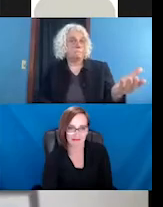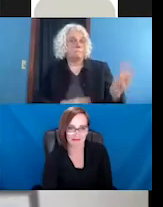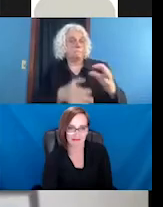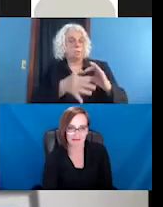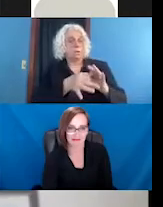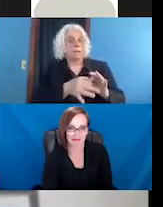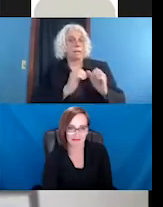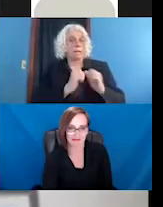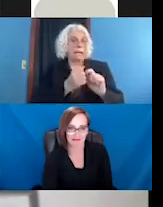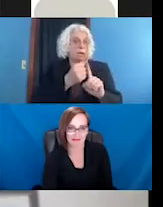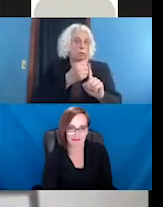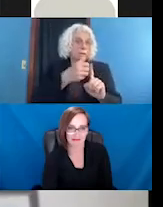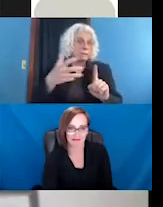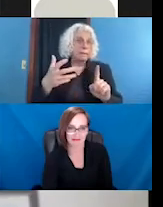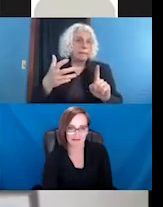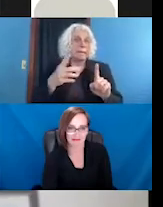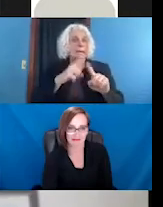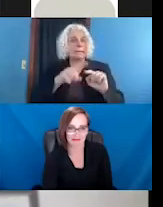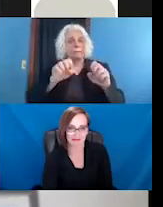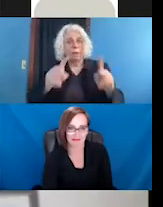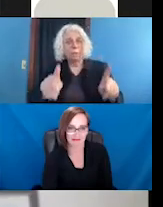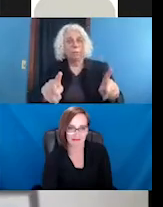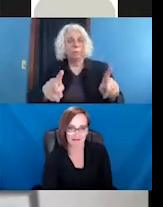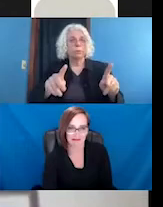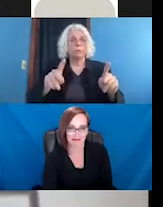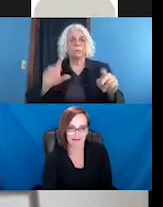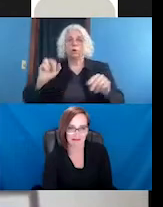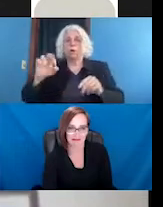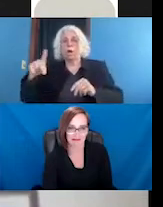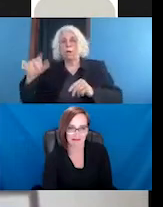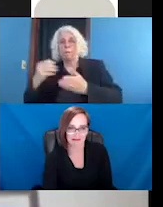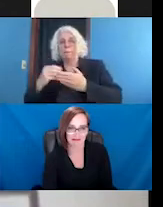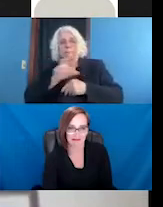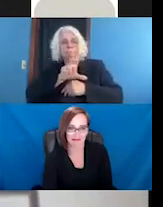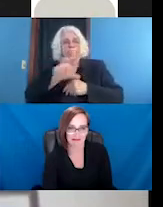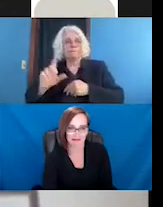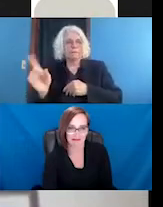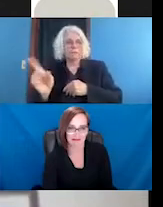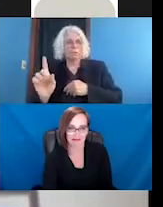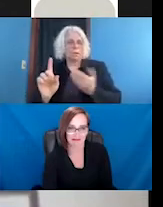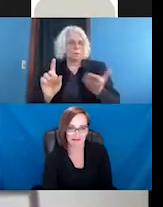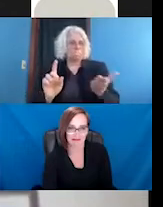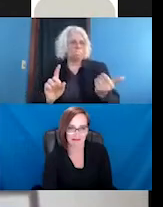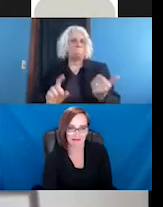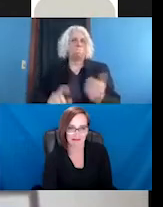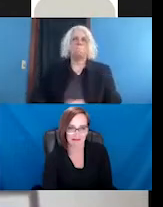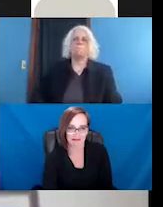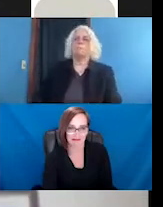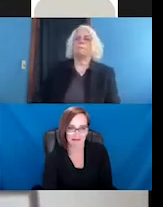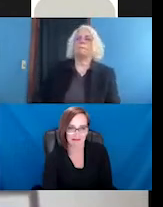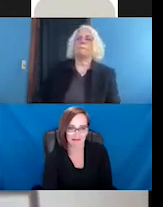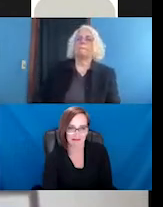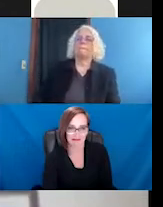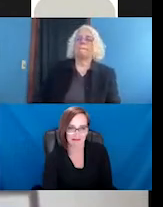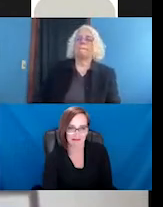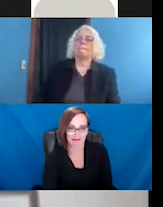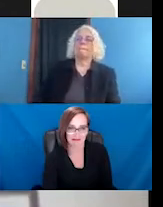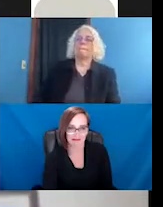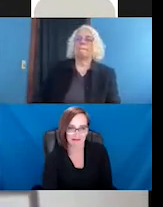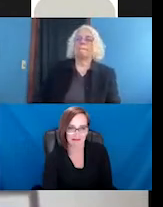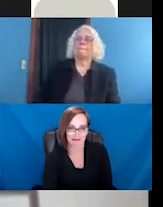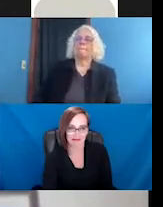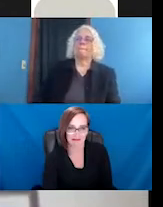and specific opportunities or use of ARPA funds that you think would be priorities? Yeah, I mean, I